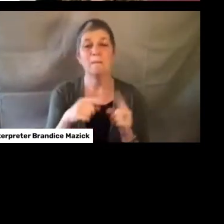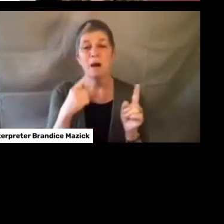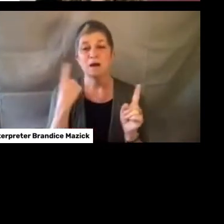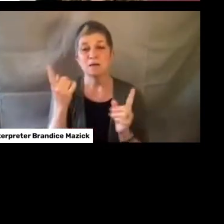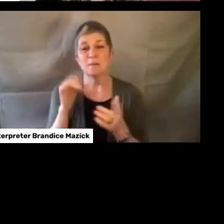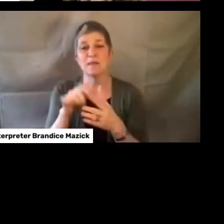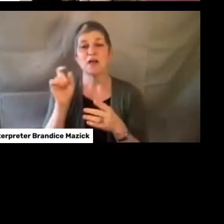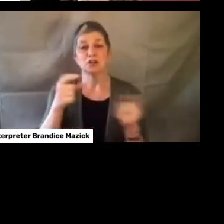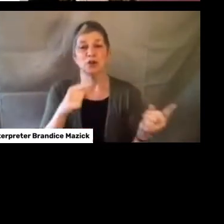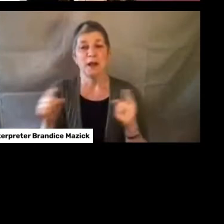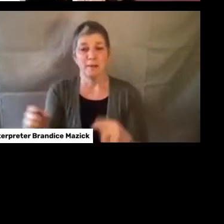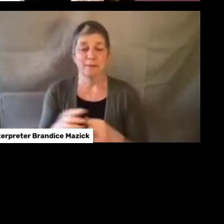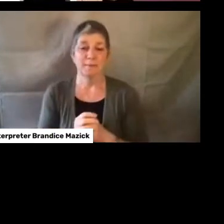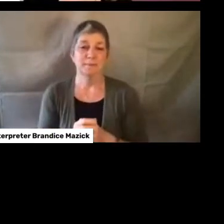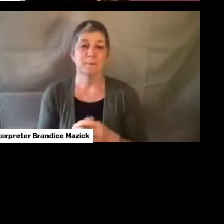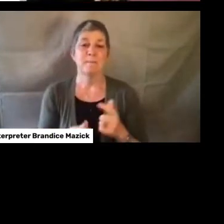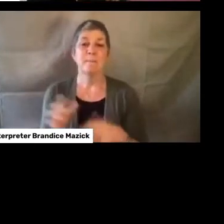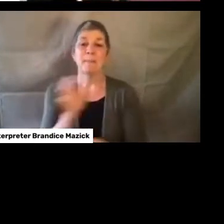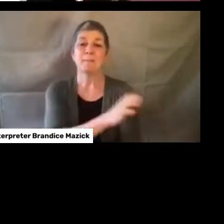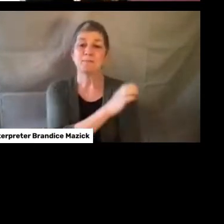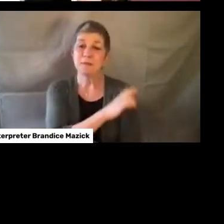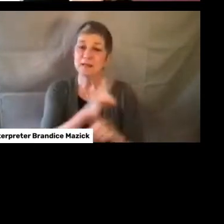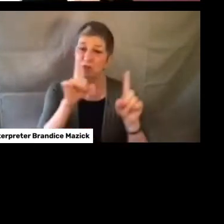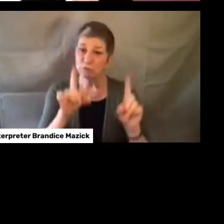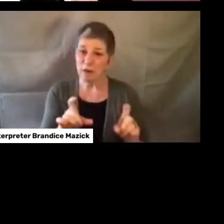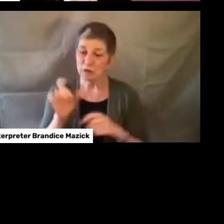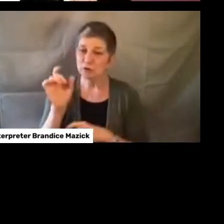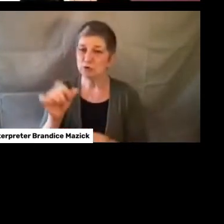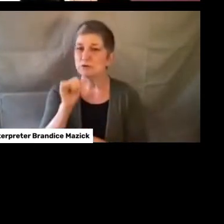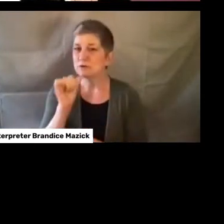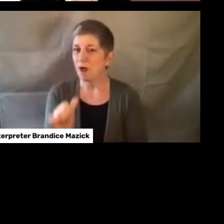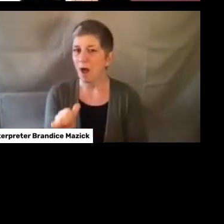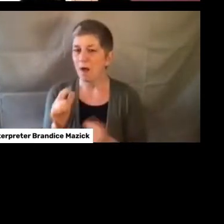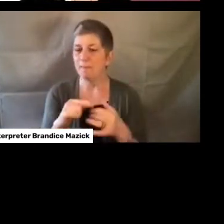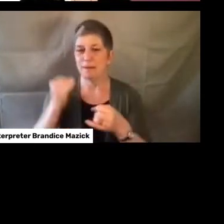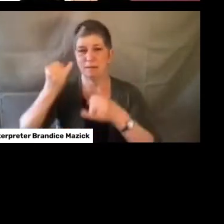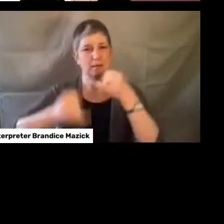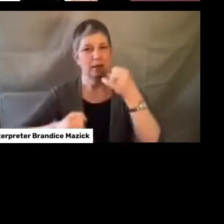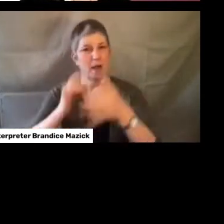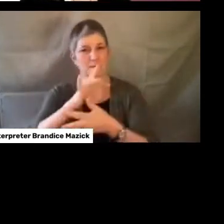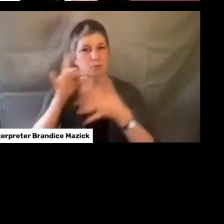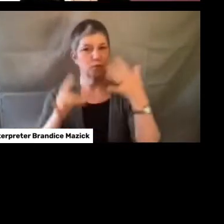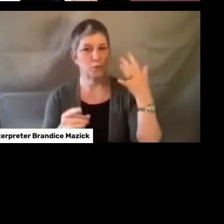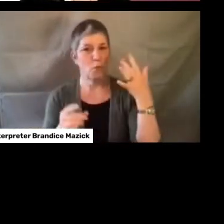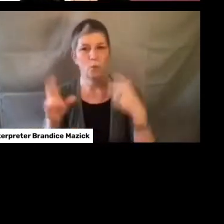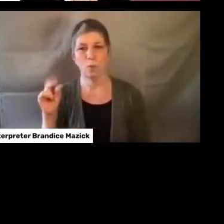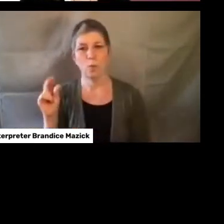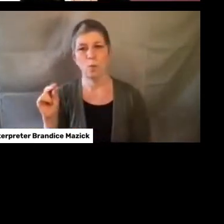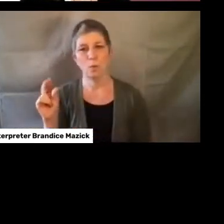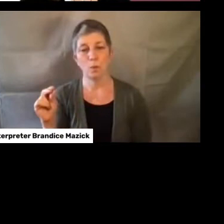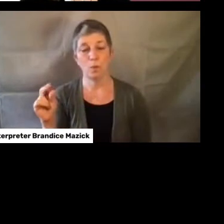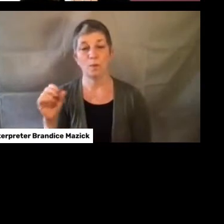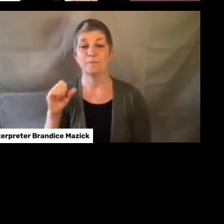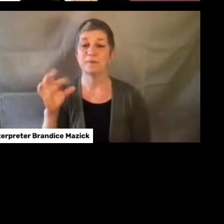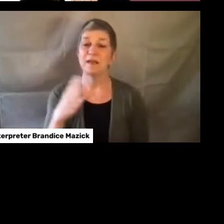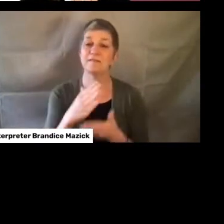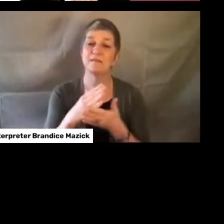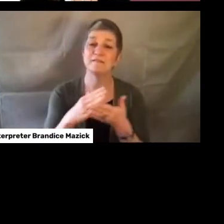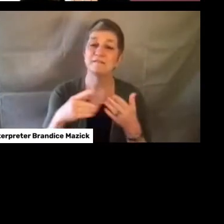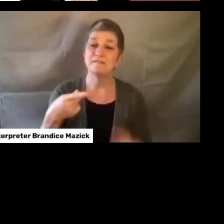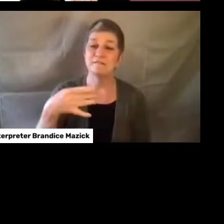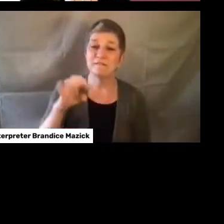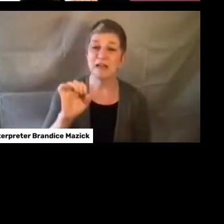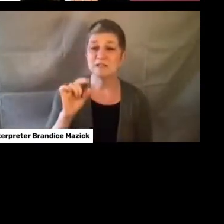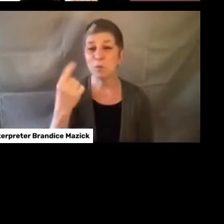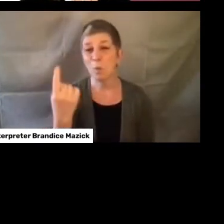that should happen. And clinical trials should not be a last resort. Now, if this is a phase 1, a first in